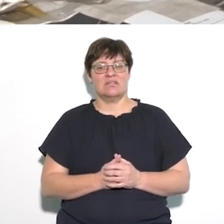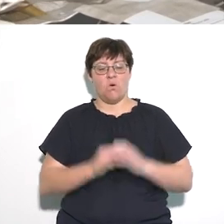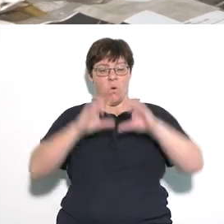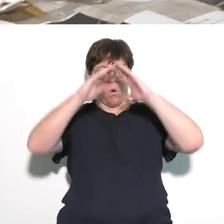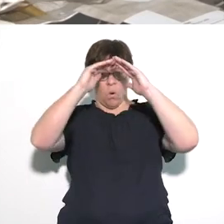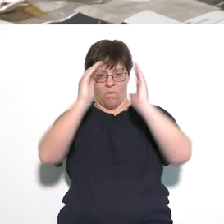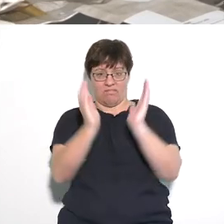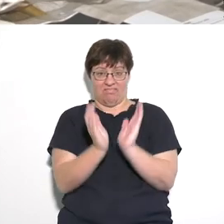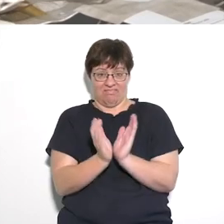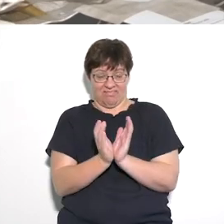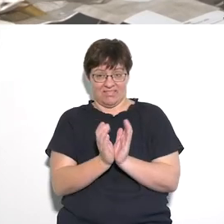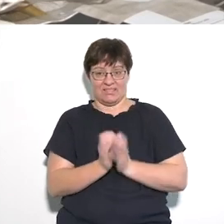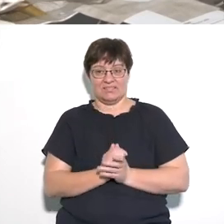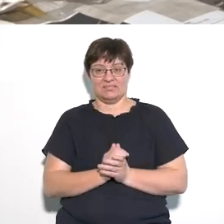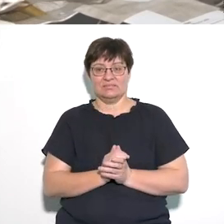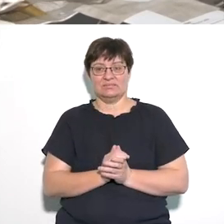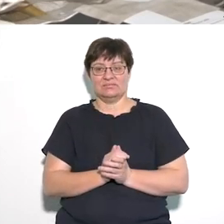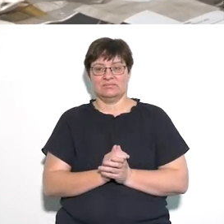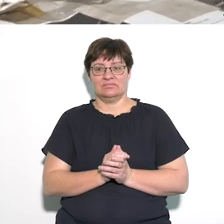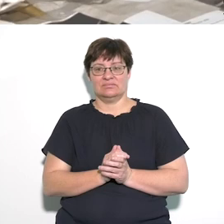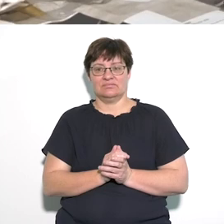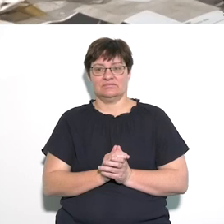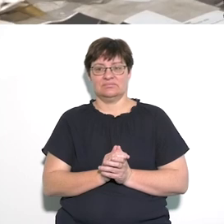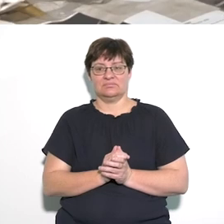an oval shape.